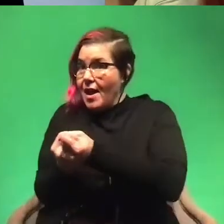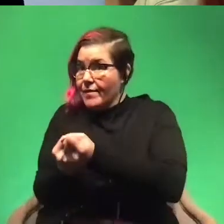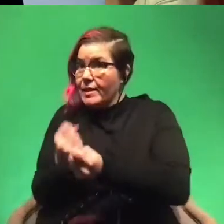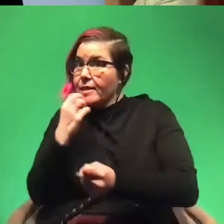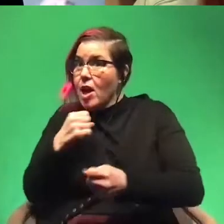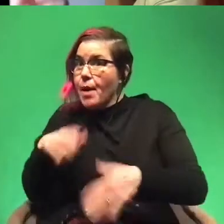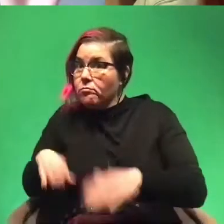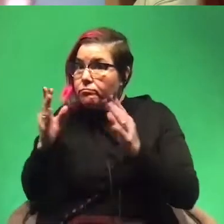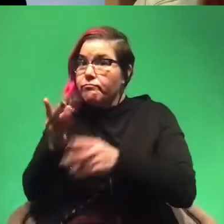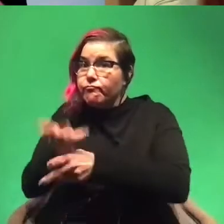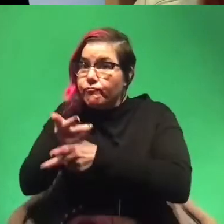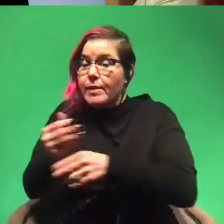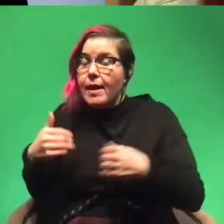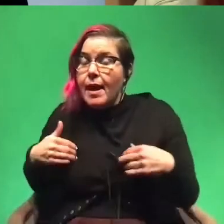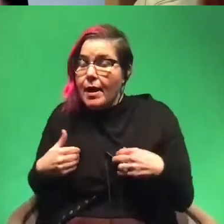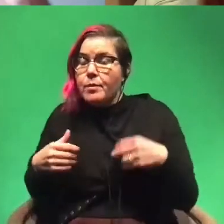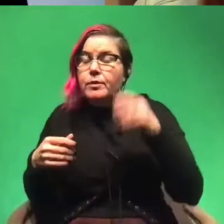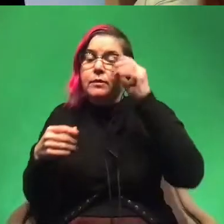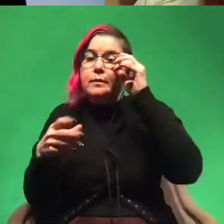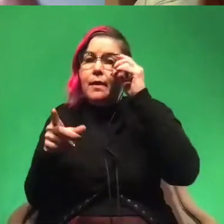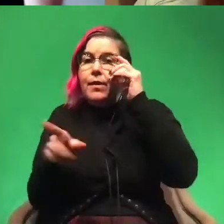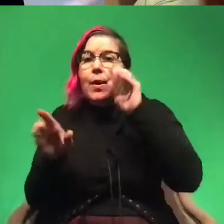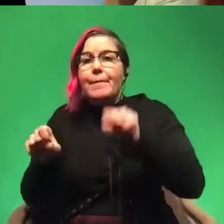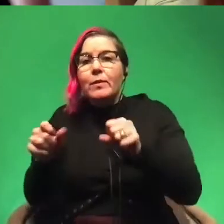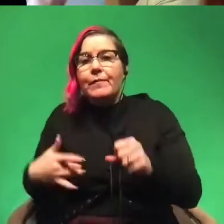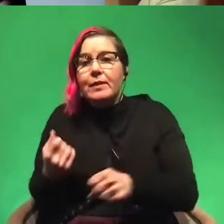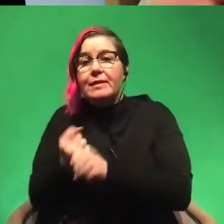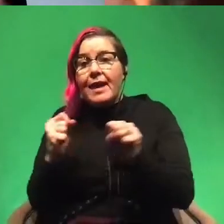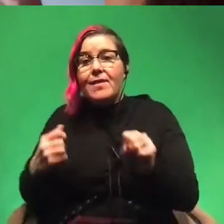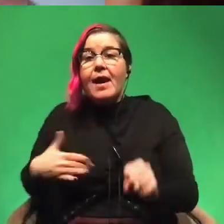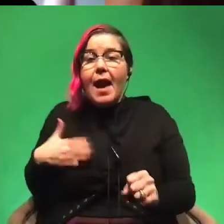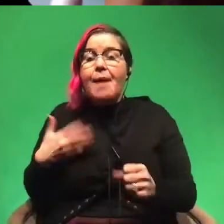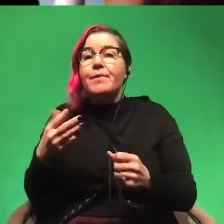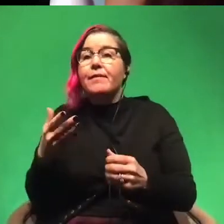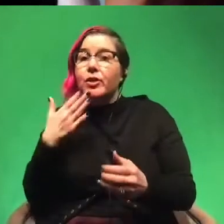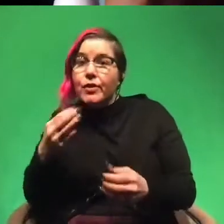the treatment and the ability for an animal to feel safe and happy and have nutrition